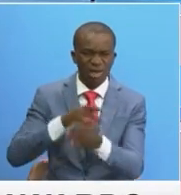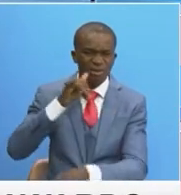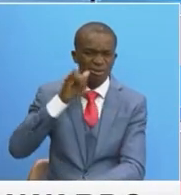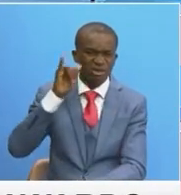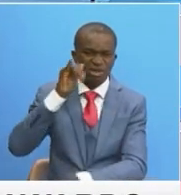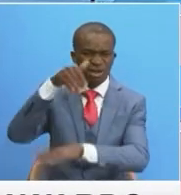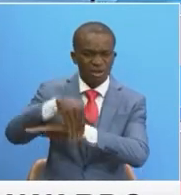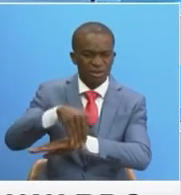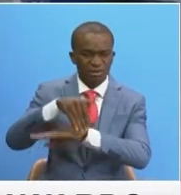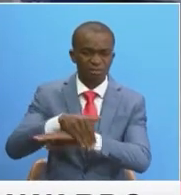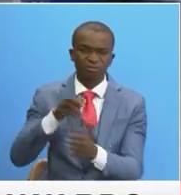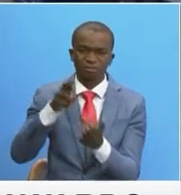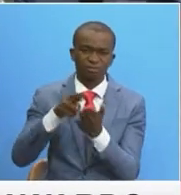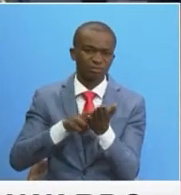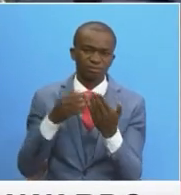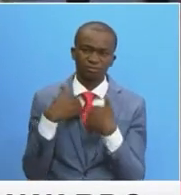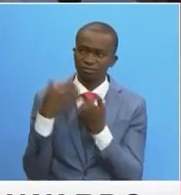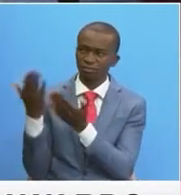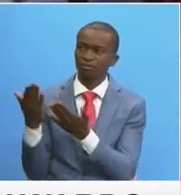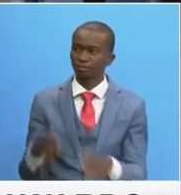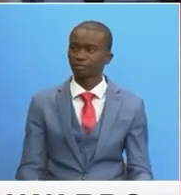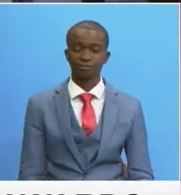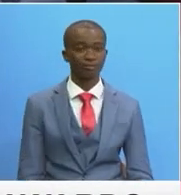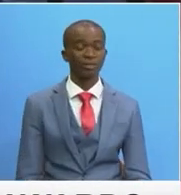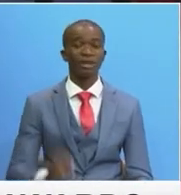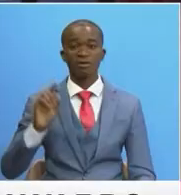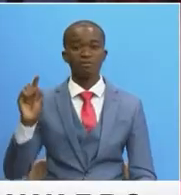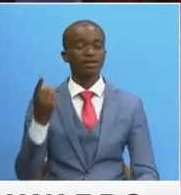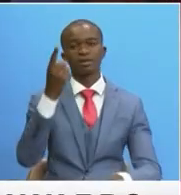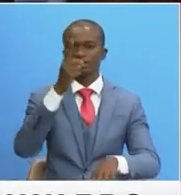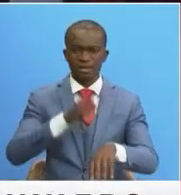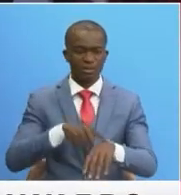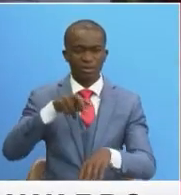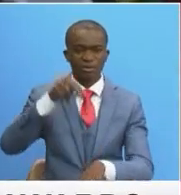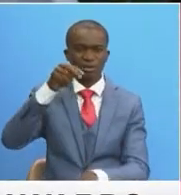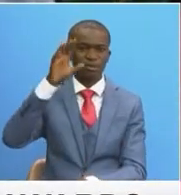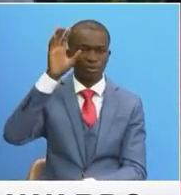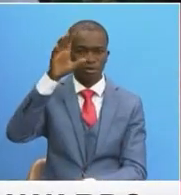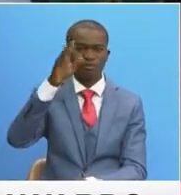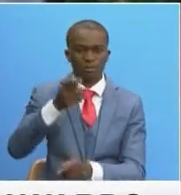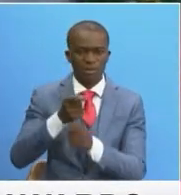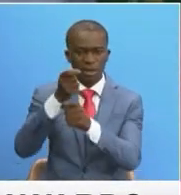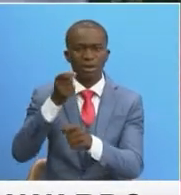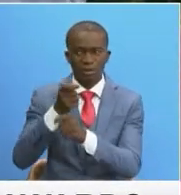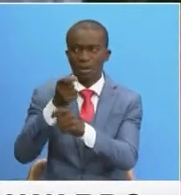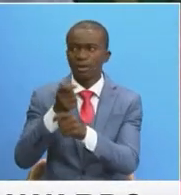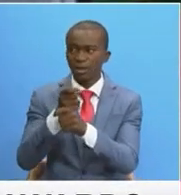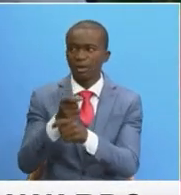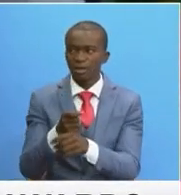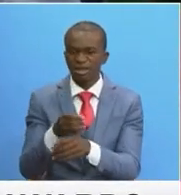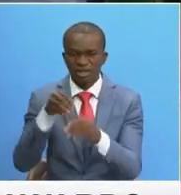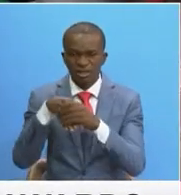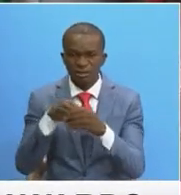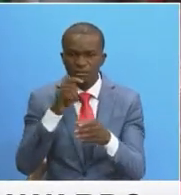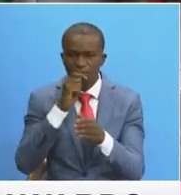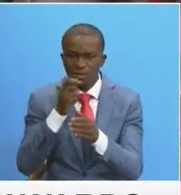in the following report. It's the first time Northern Province has held an award ceremony to recognize the contribution of its people in various